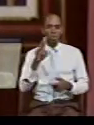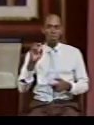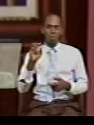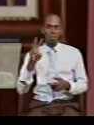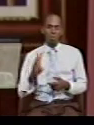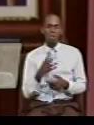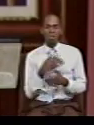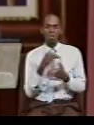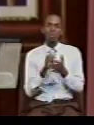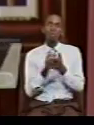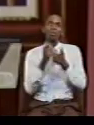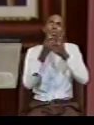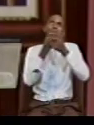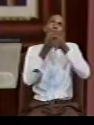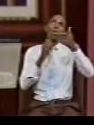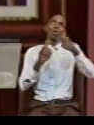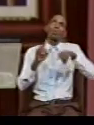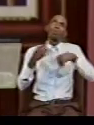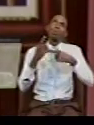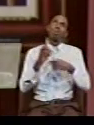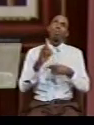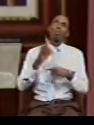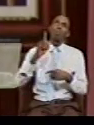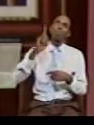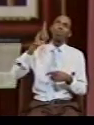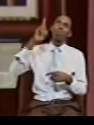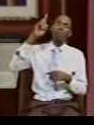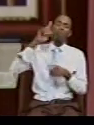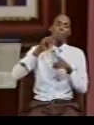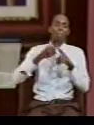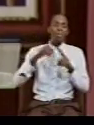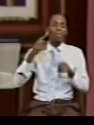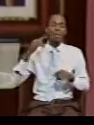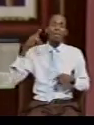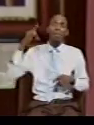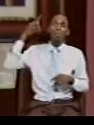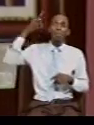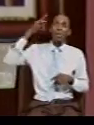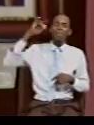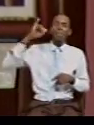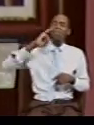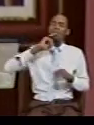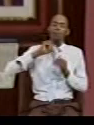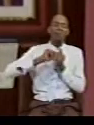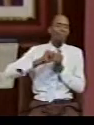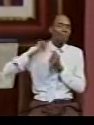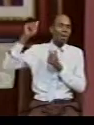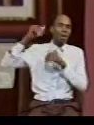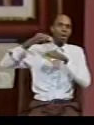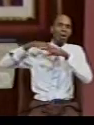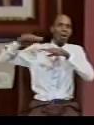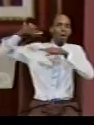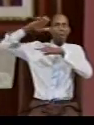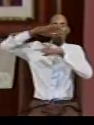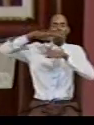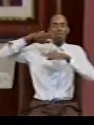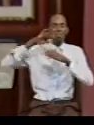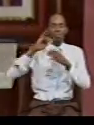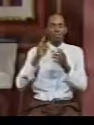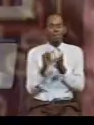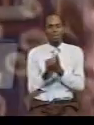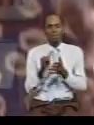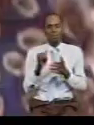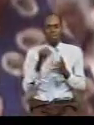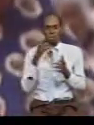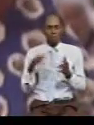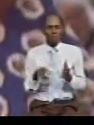up, but the aeroplane is higher, far beyond that arrow. From today, as you wait upon the